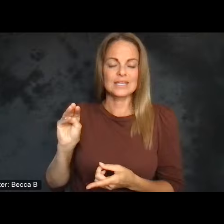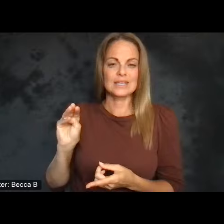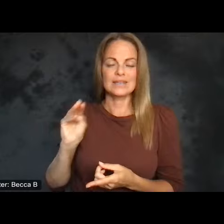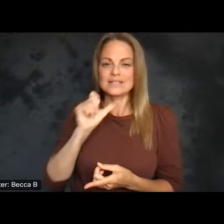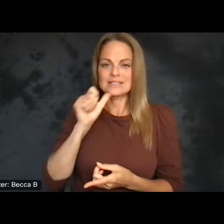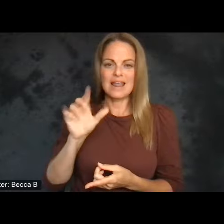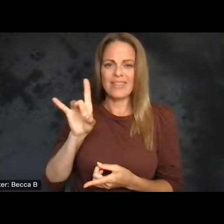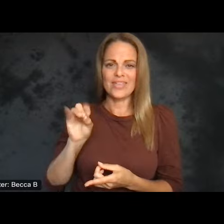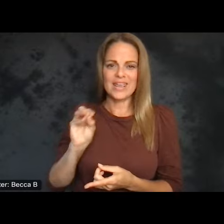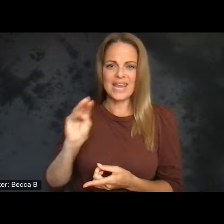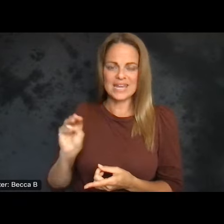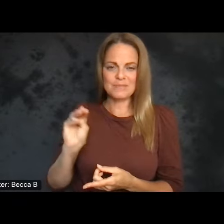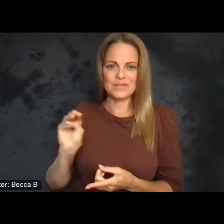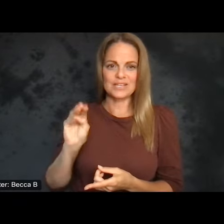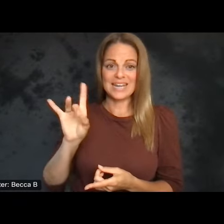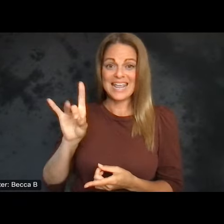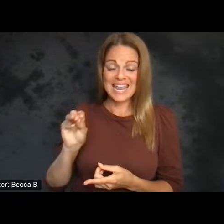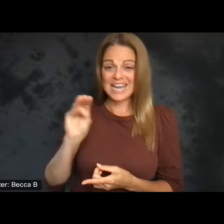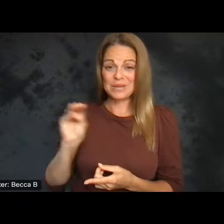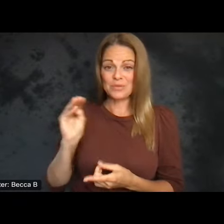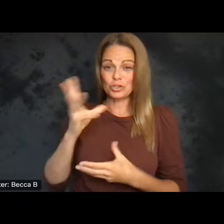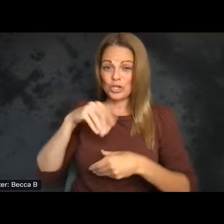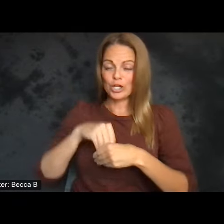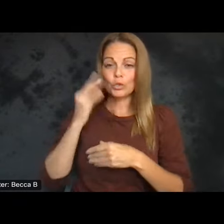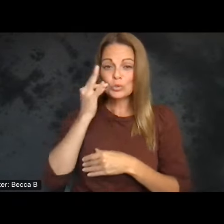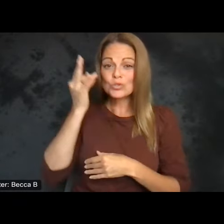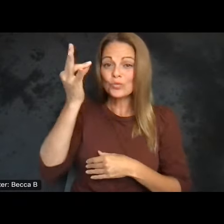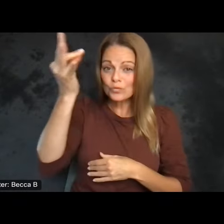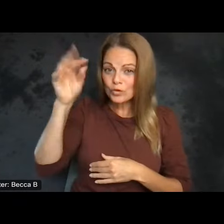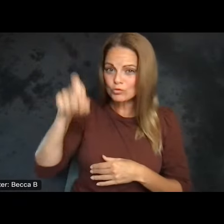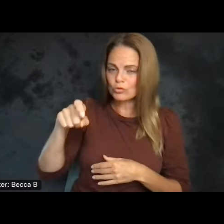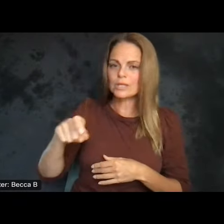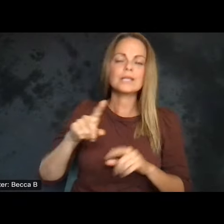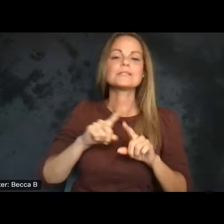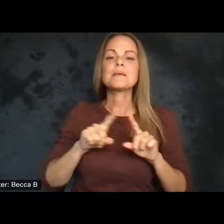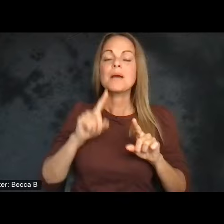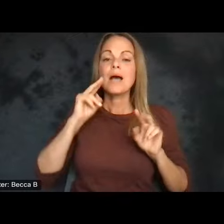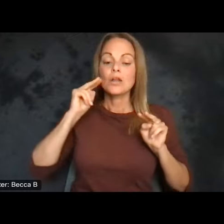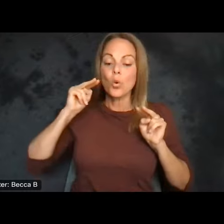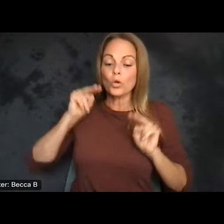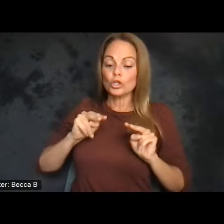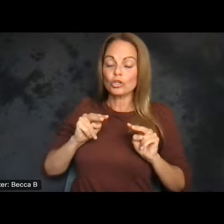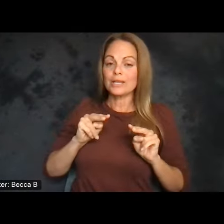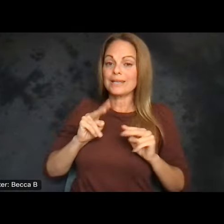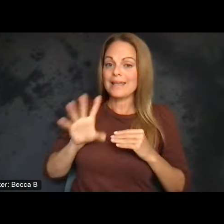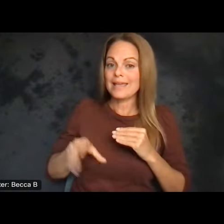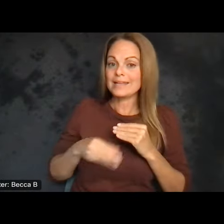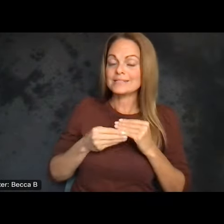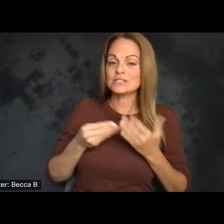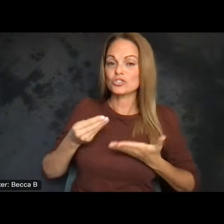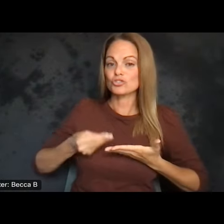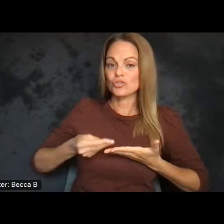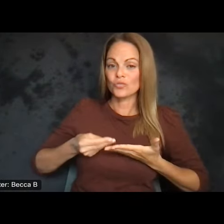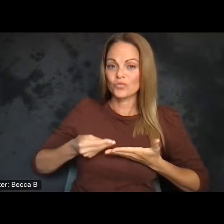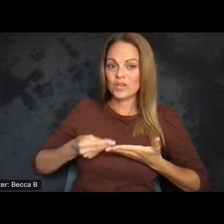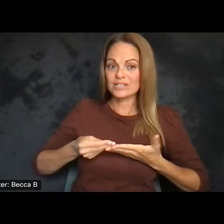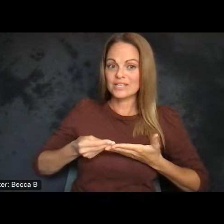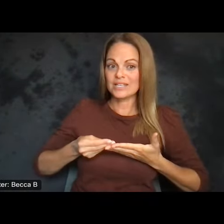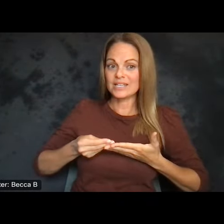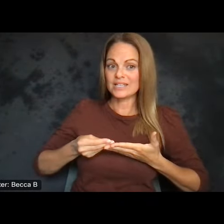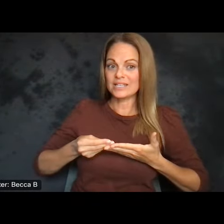million includes future needs, but are we looking at any additional funding as we continue